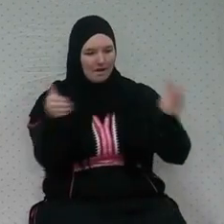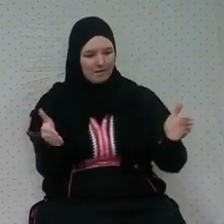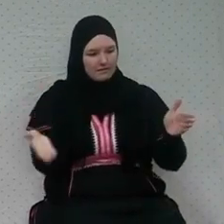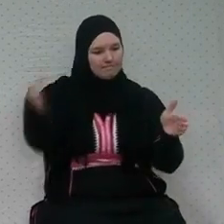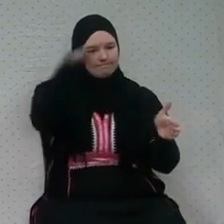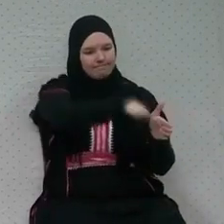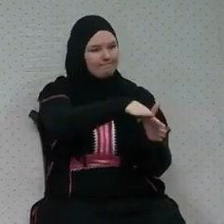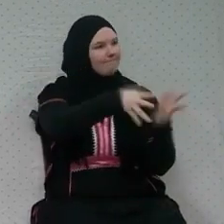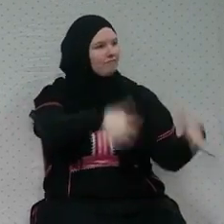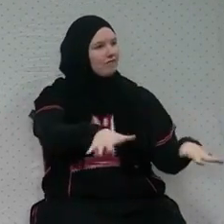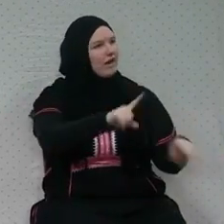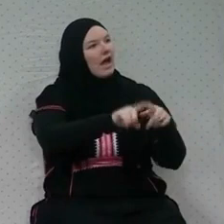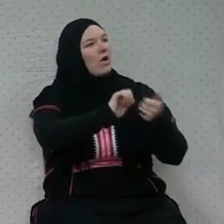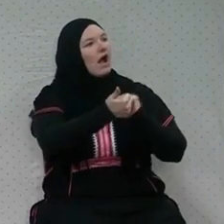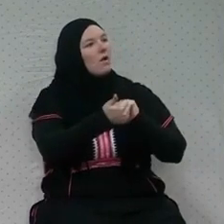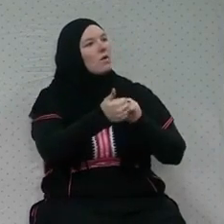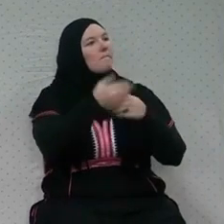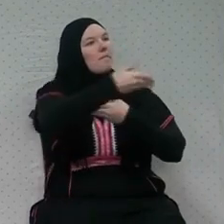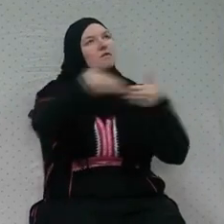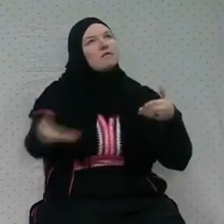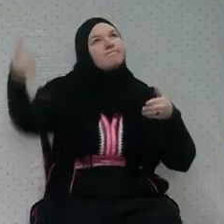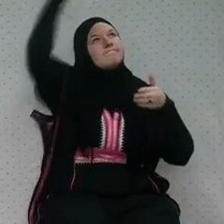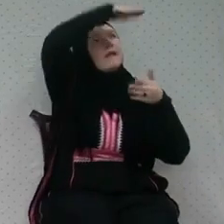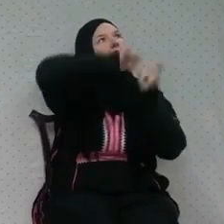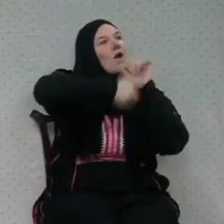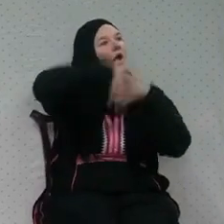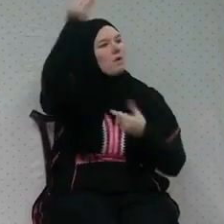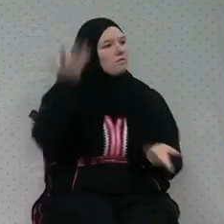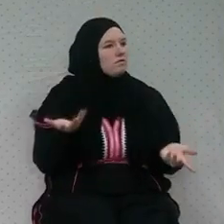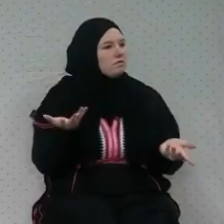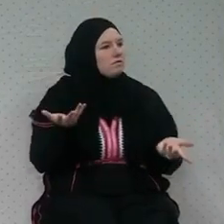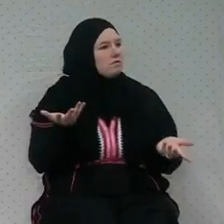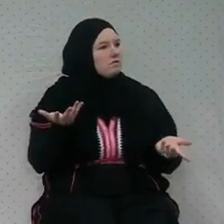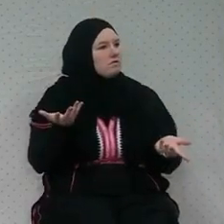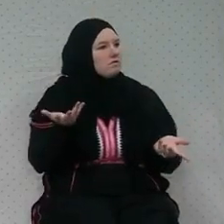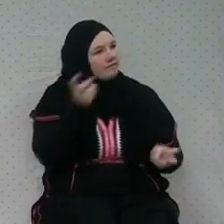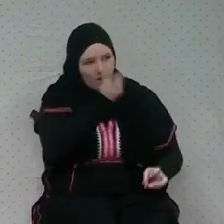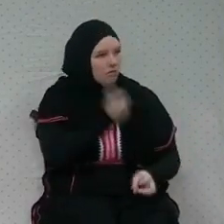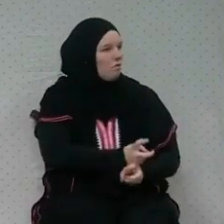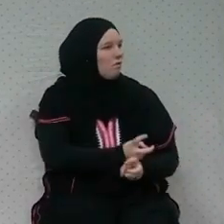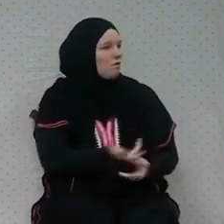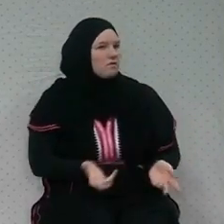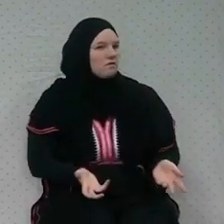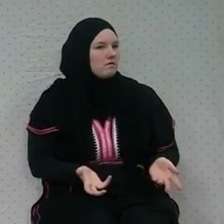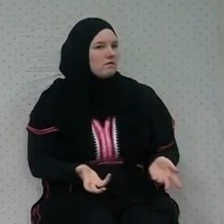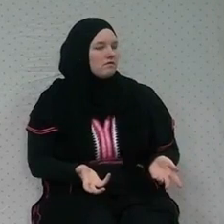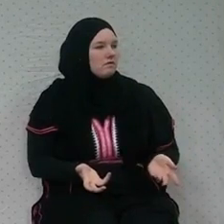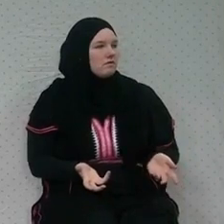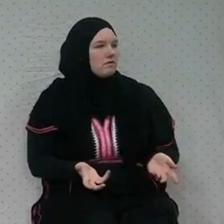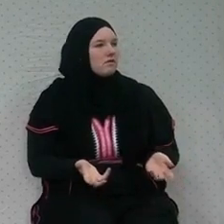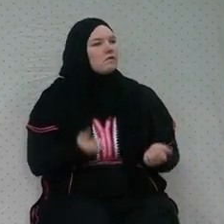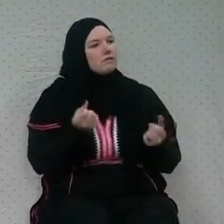of prohibition to show us how ominous and how serious a violation is, so